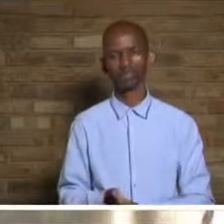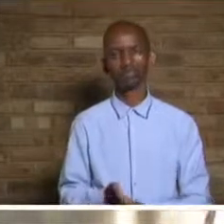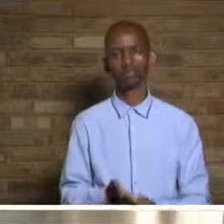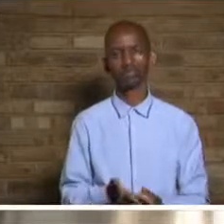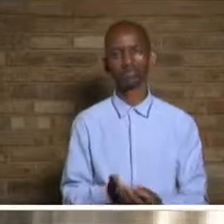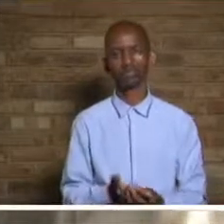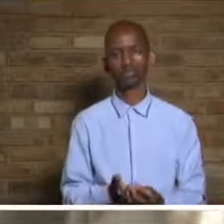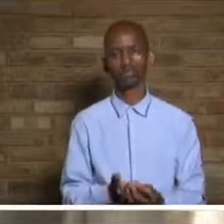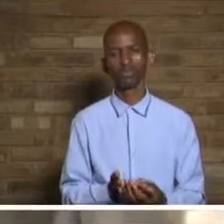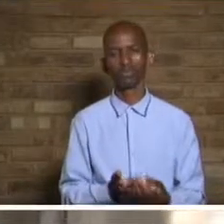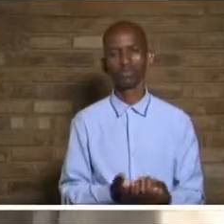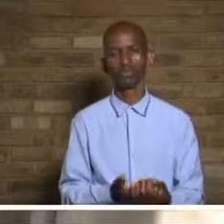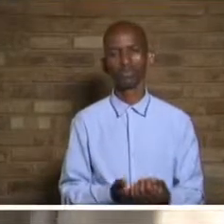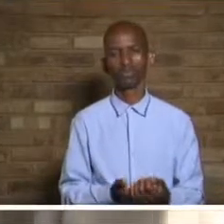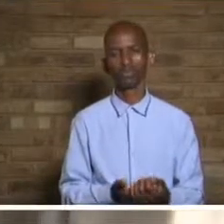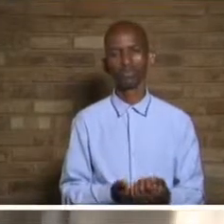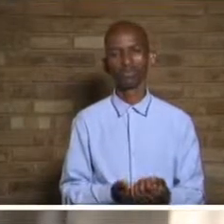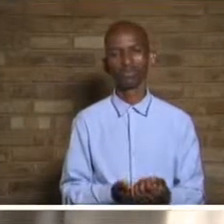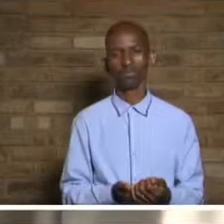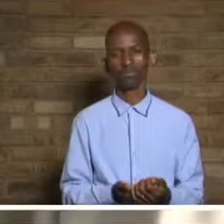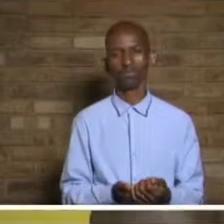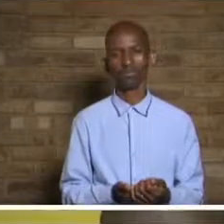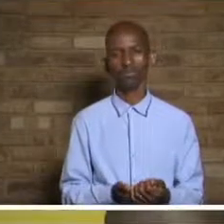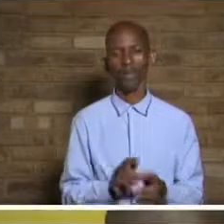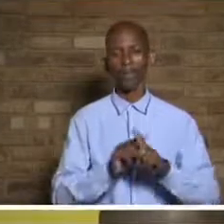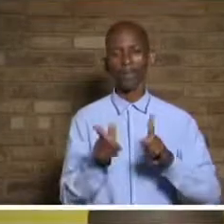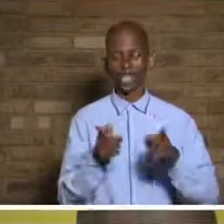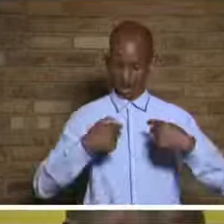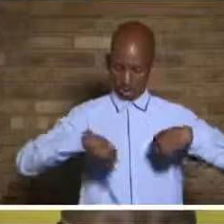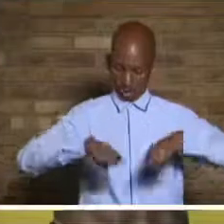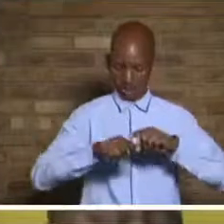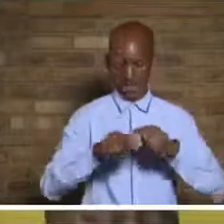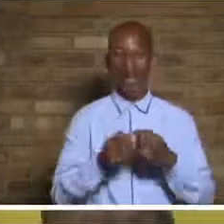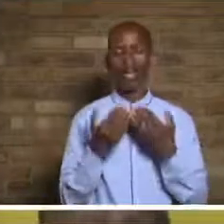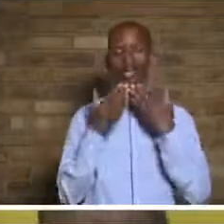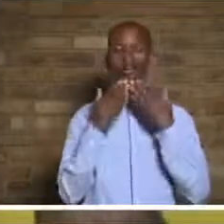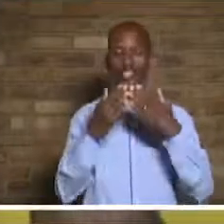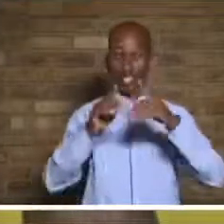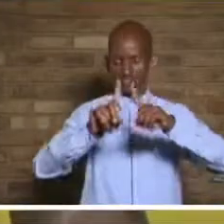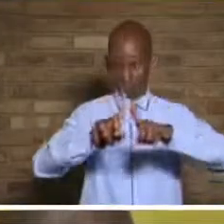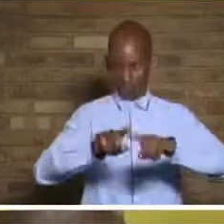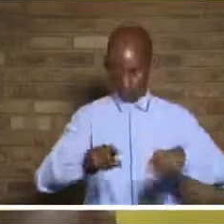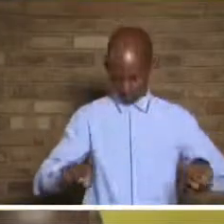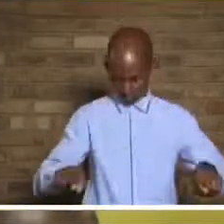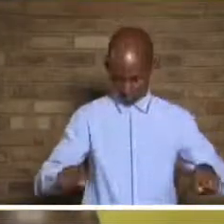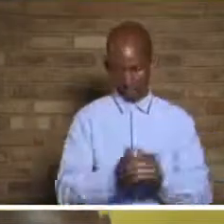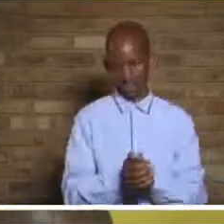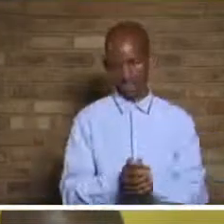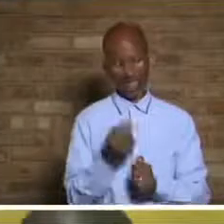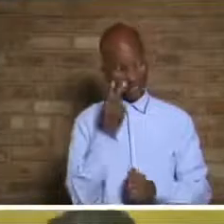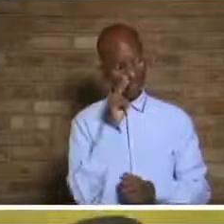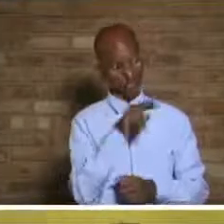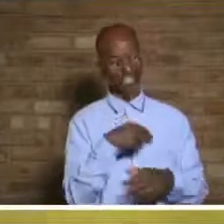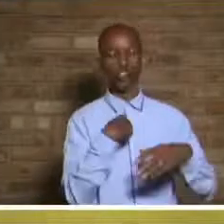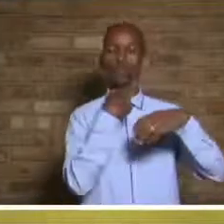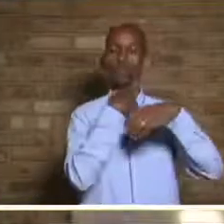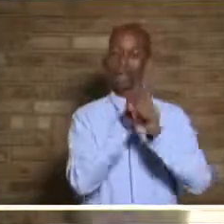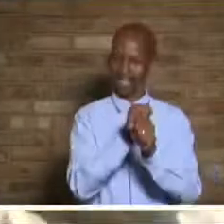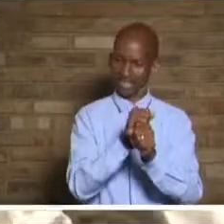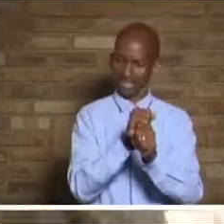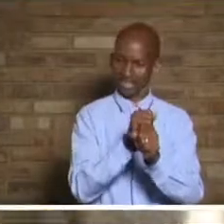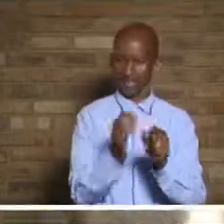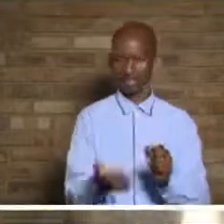kuno yonke izinto enizishilo. But we appreciate the diverse views and inputs you've made to the committee. Kodwa siyancoma